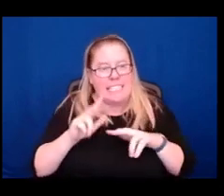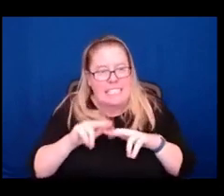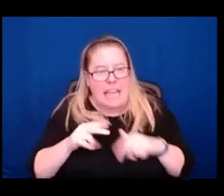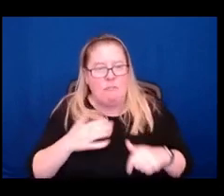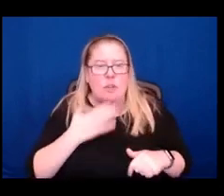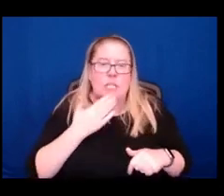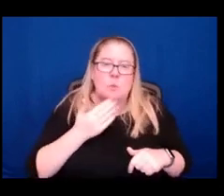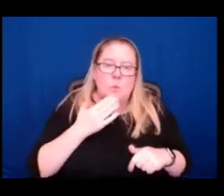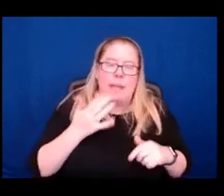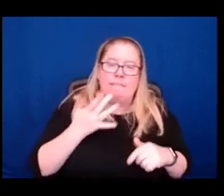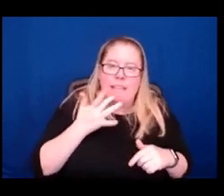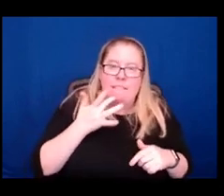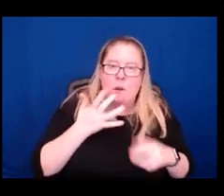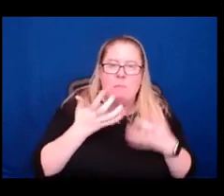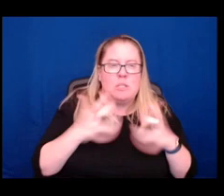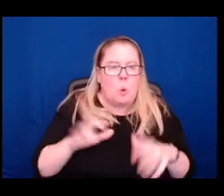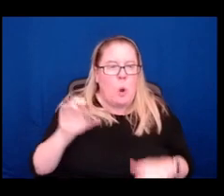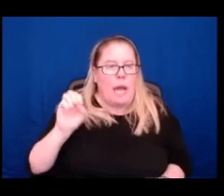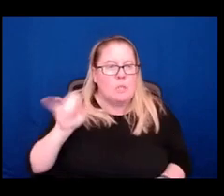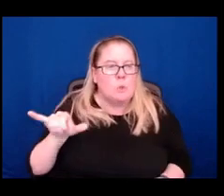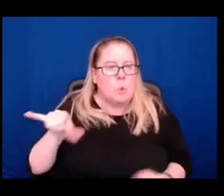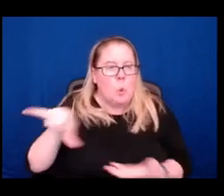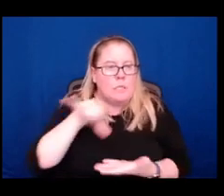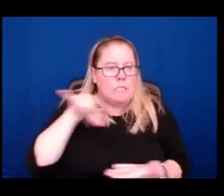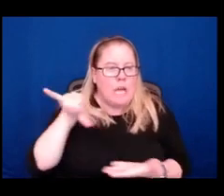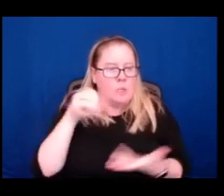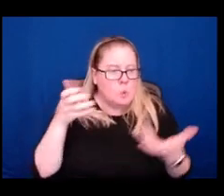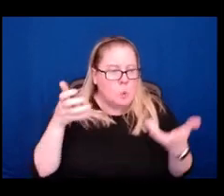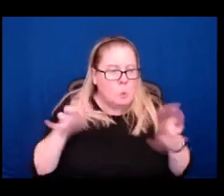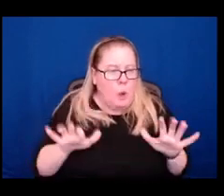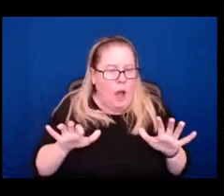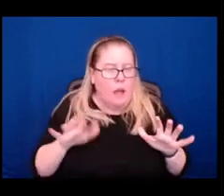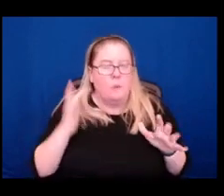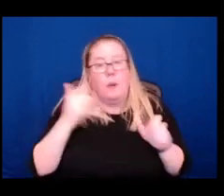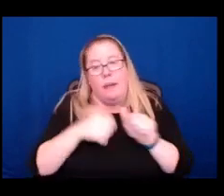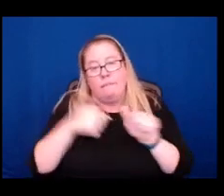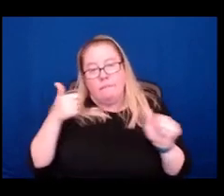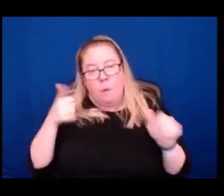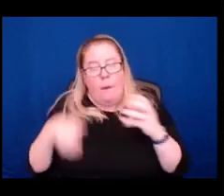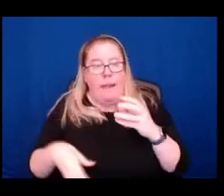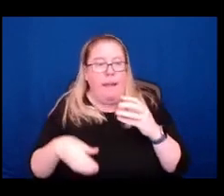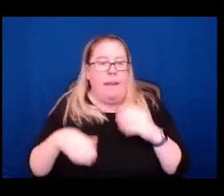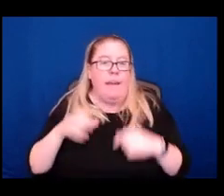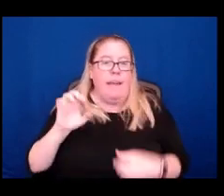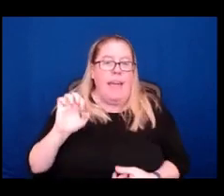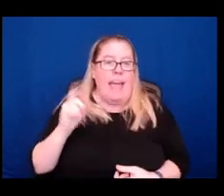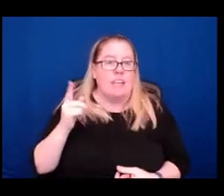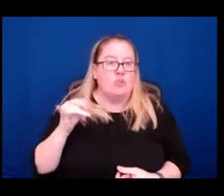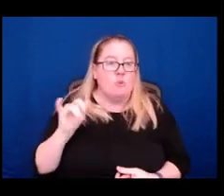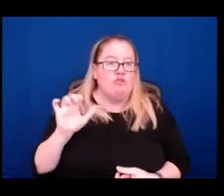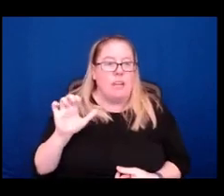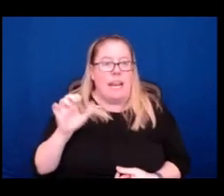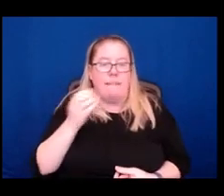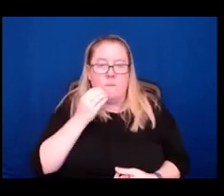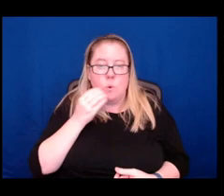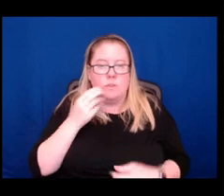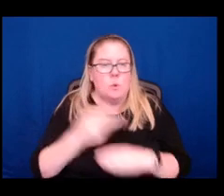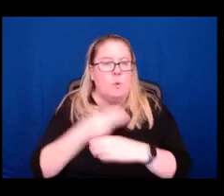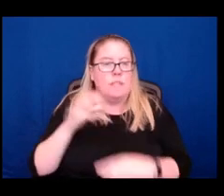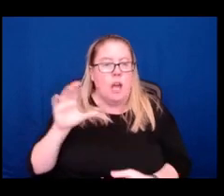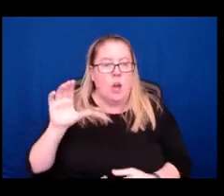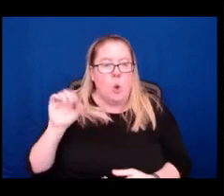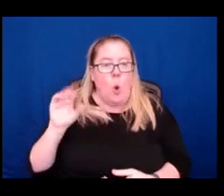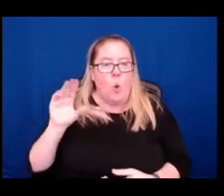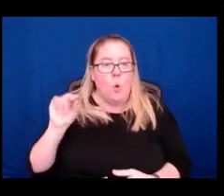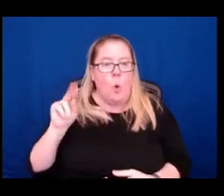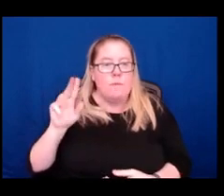use soy sauce because you're staying away from estrogenic foods, right? Using coconut aminos is a game